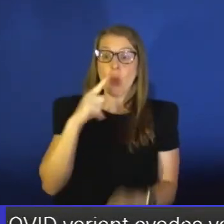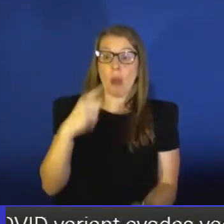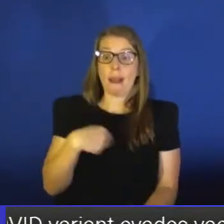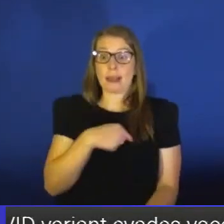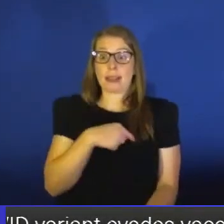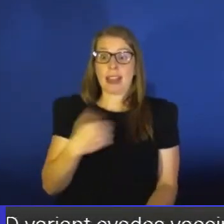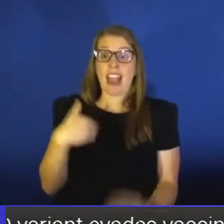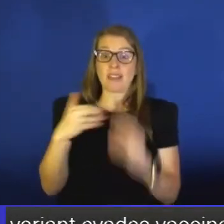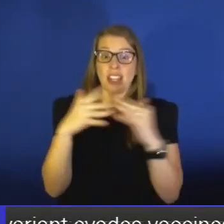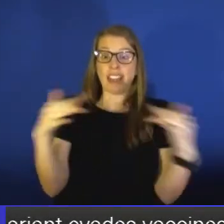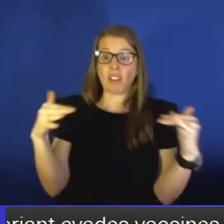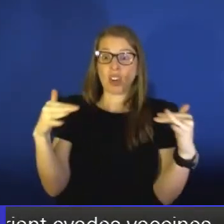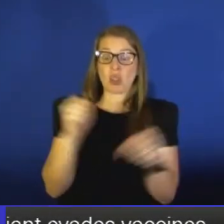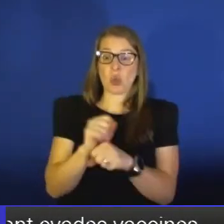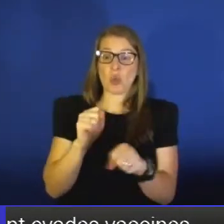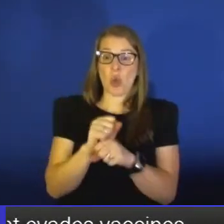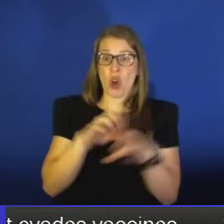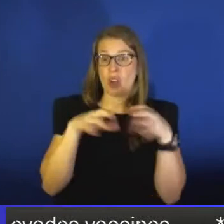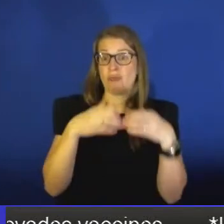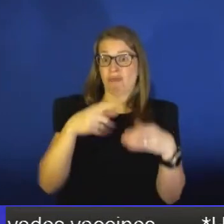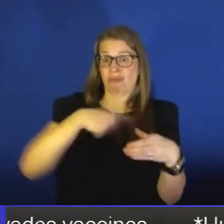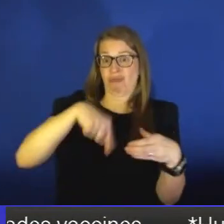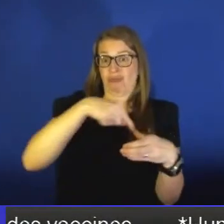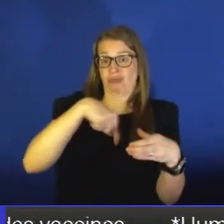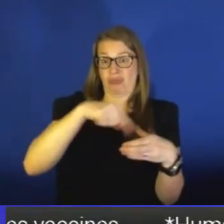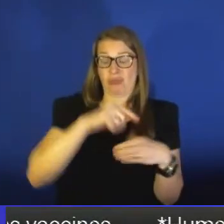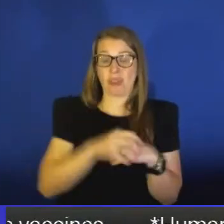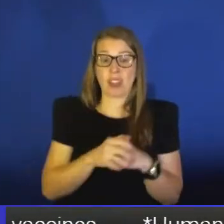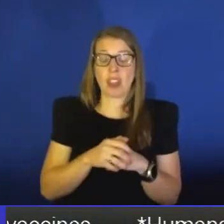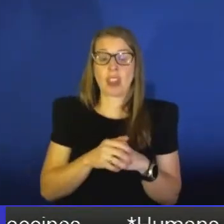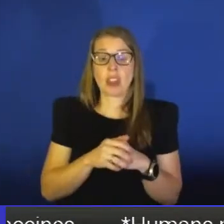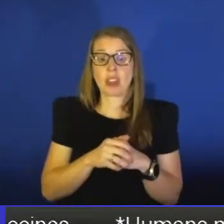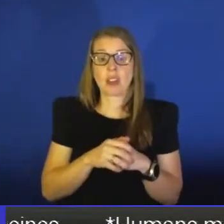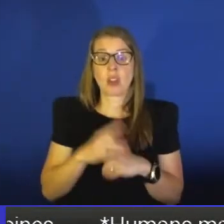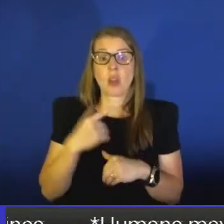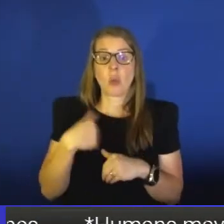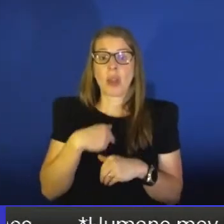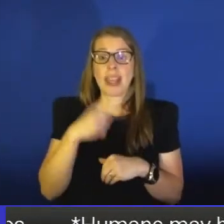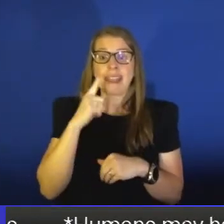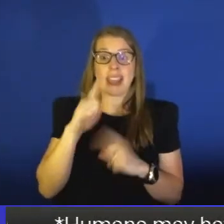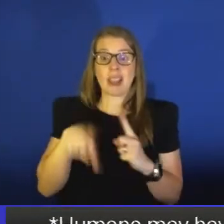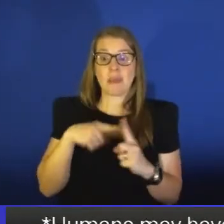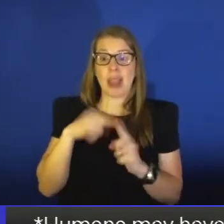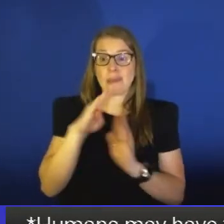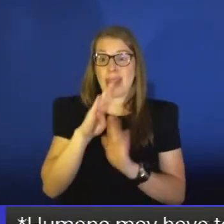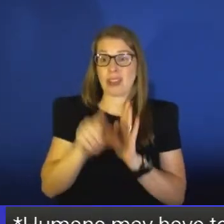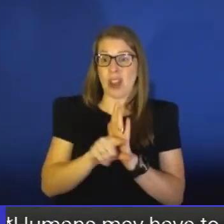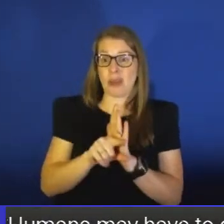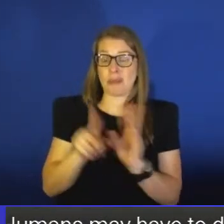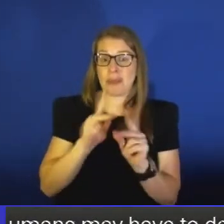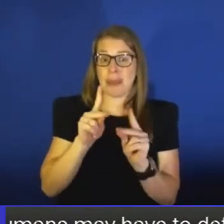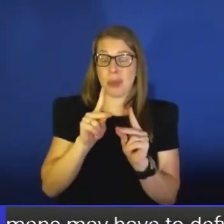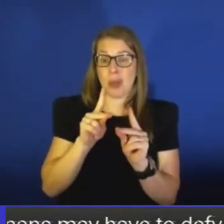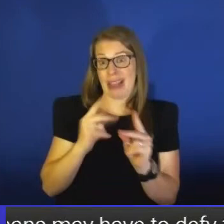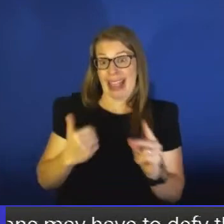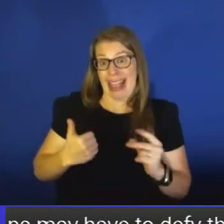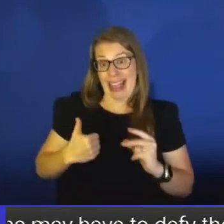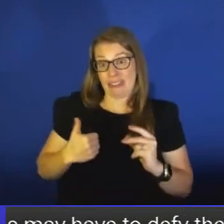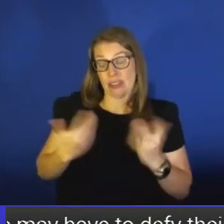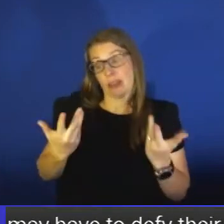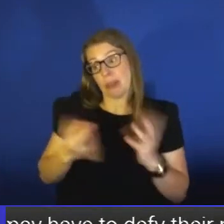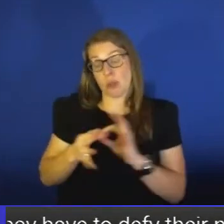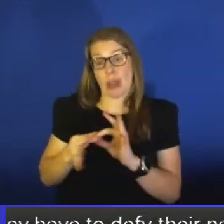diverse workforce and all aspects of that. We think about the background that people bring with them, whether it be related